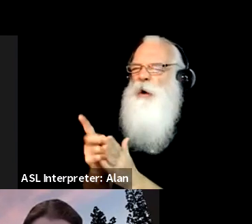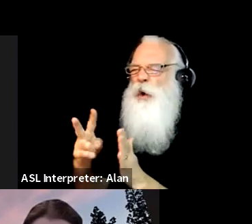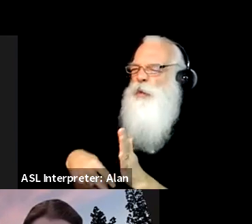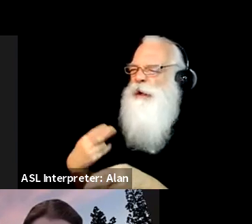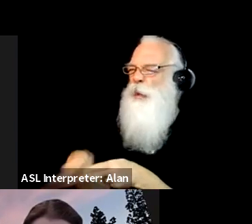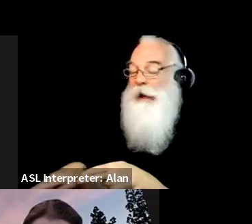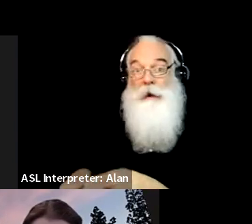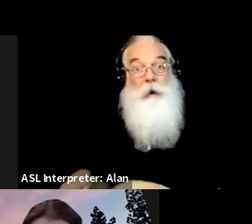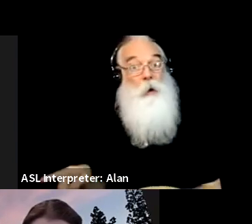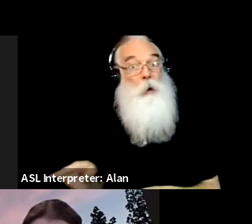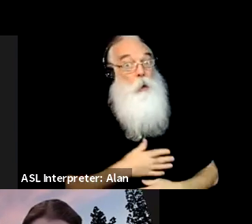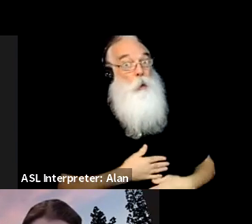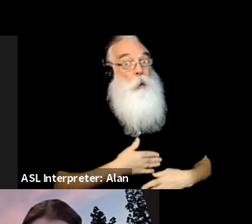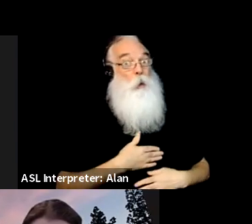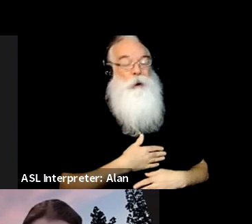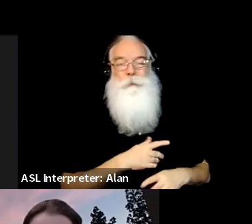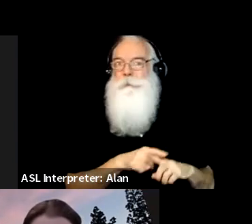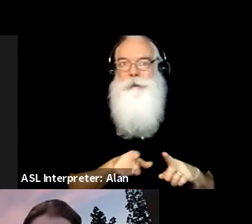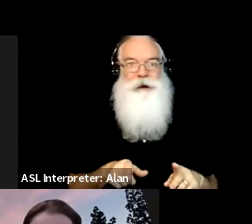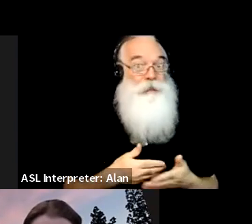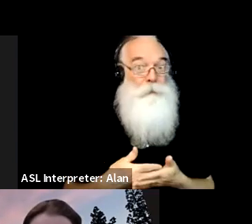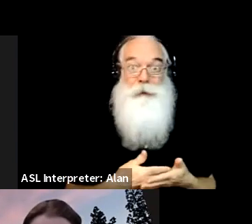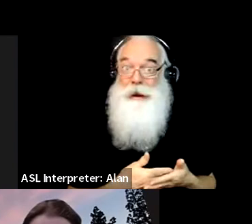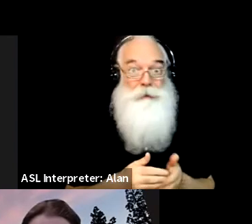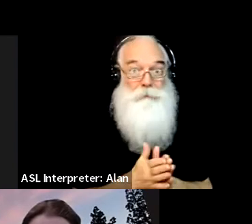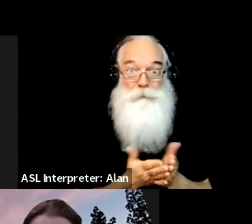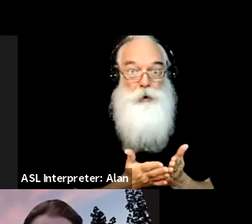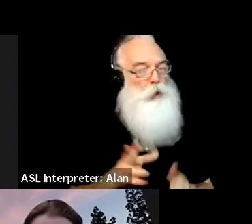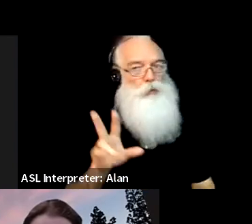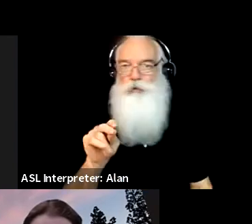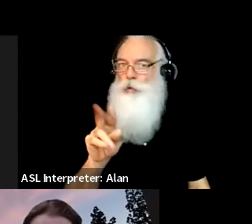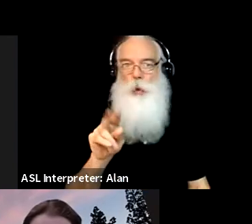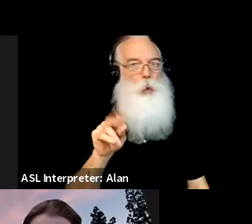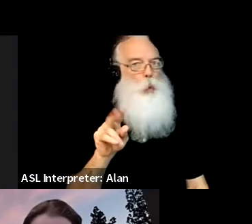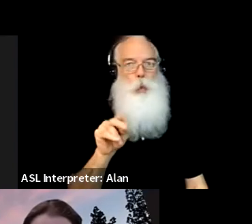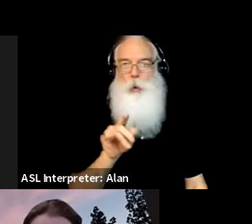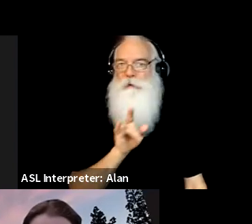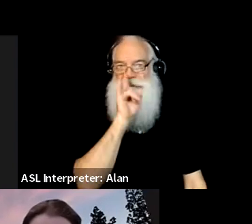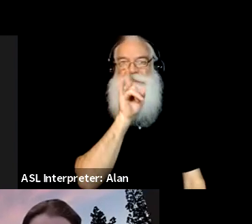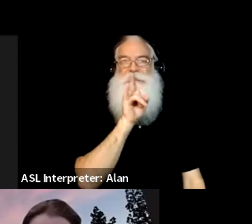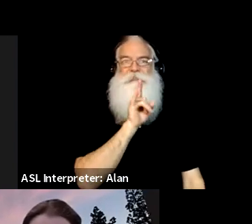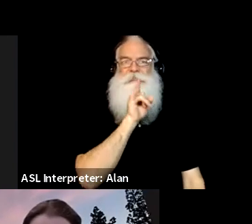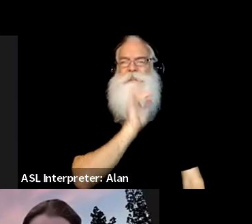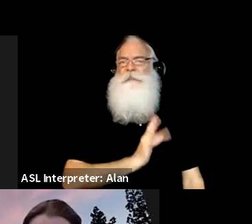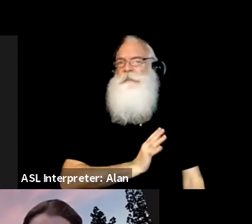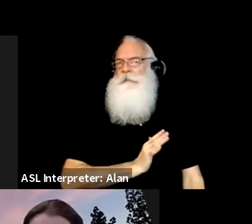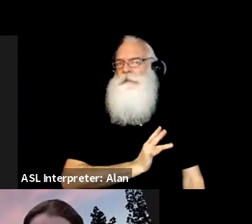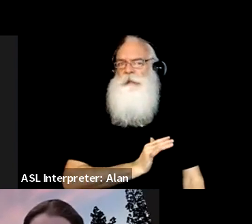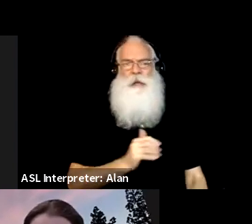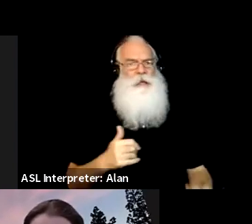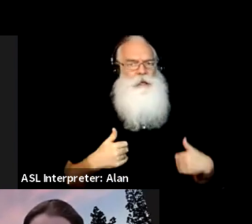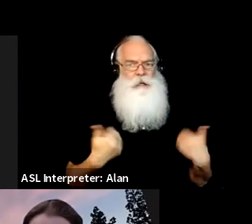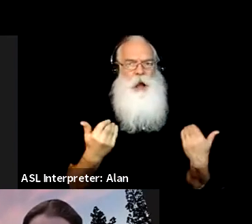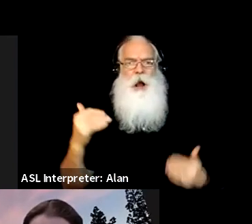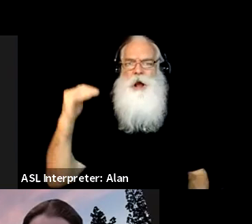And yet it's not a baby book. It has, um, sophisticated, you know, young adult,